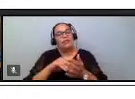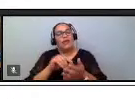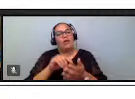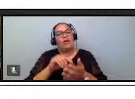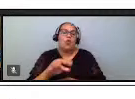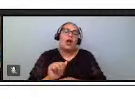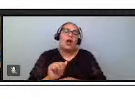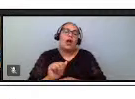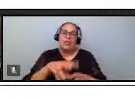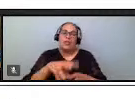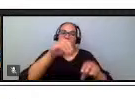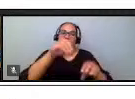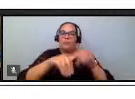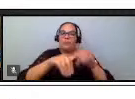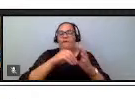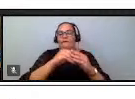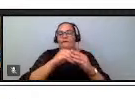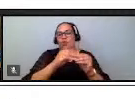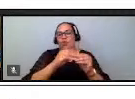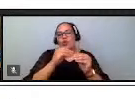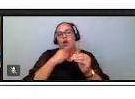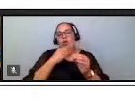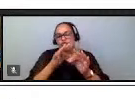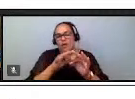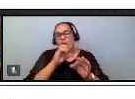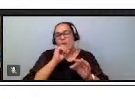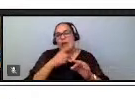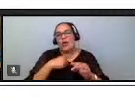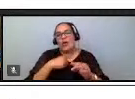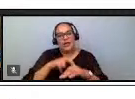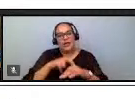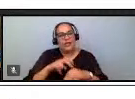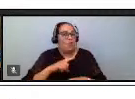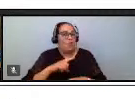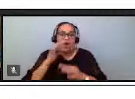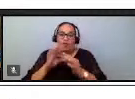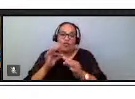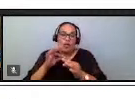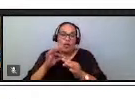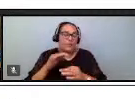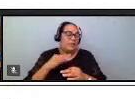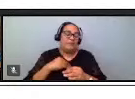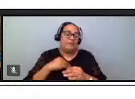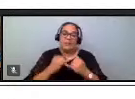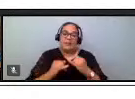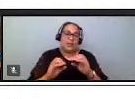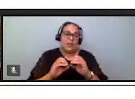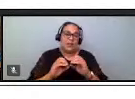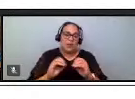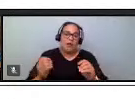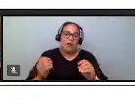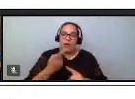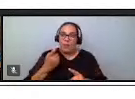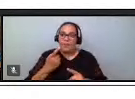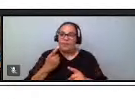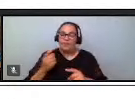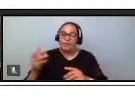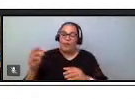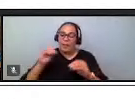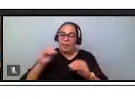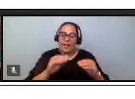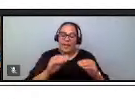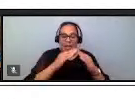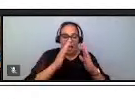for us picking up our grapes which is exactly what we need because grapes if I'm not mistaken from from pack house to